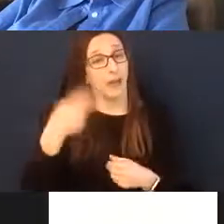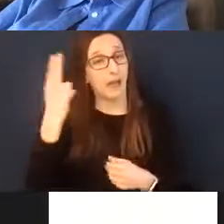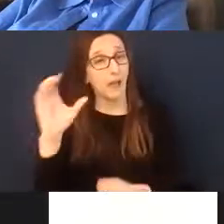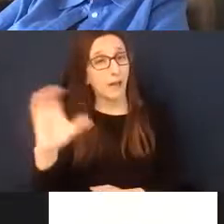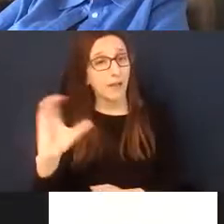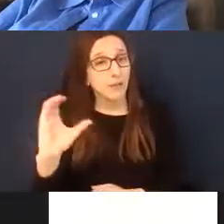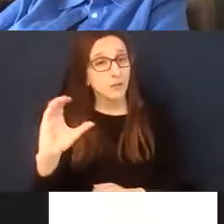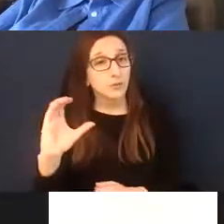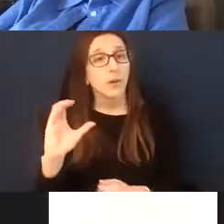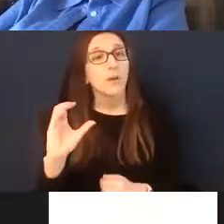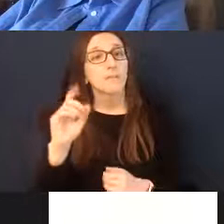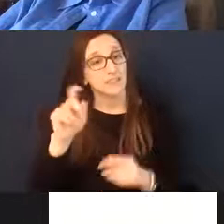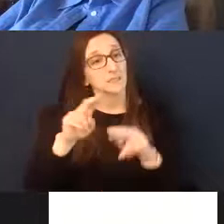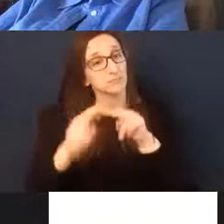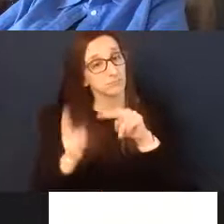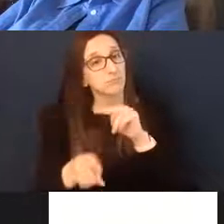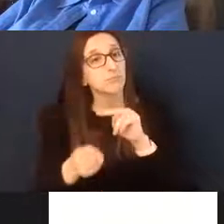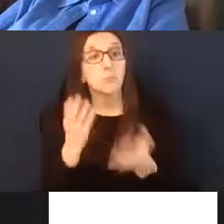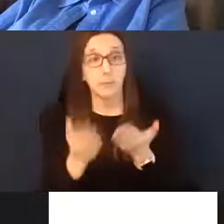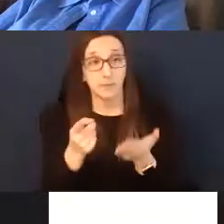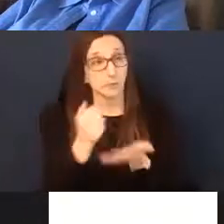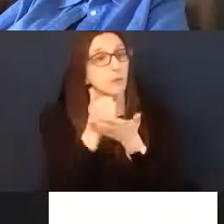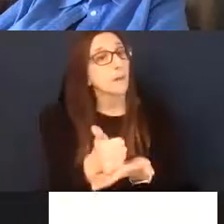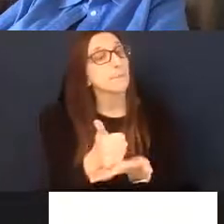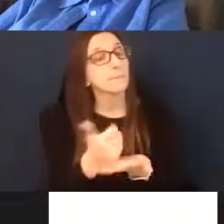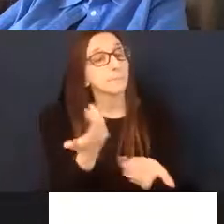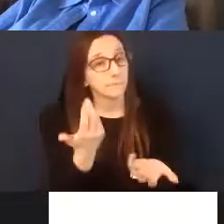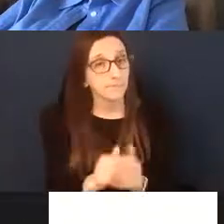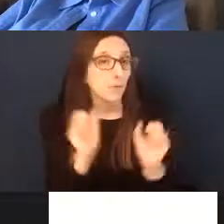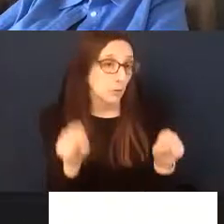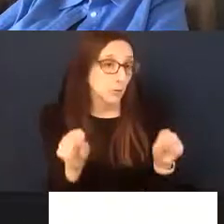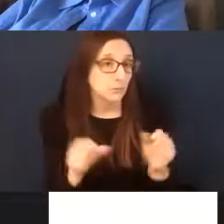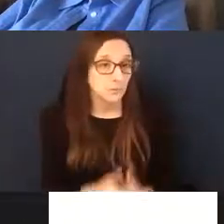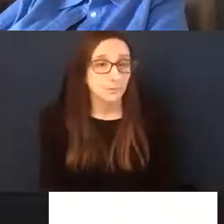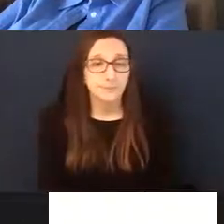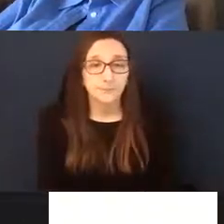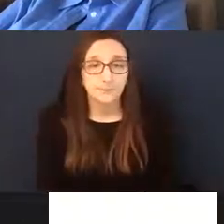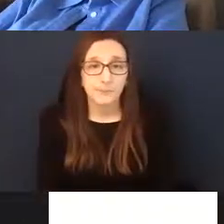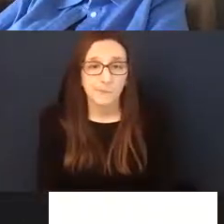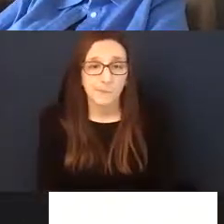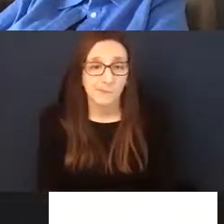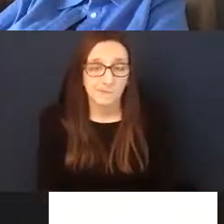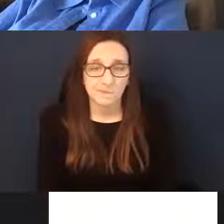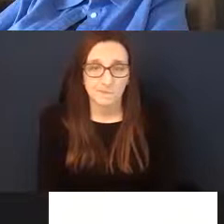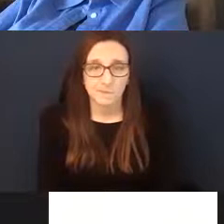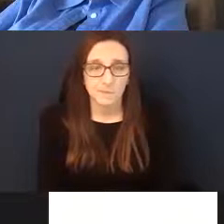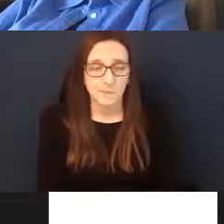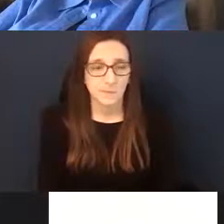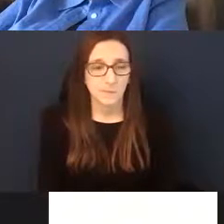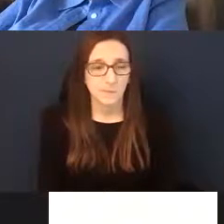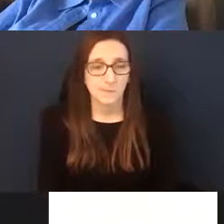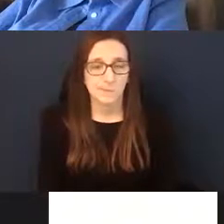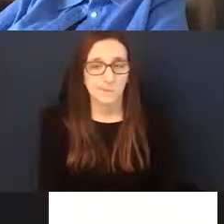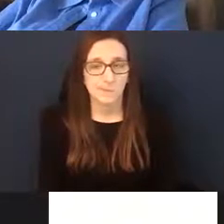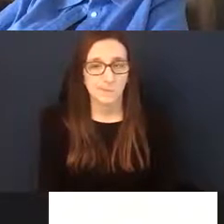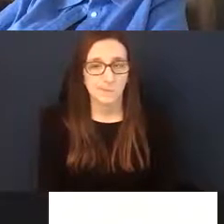on, this might be a diet that will work for you. So moving on. So